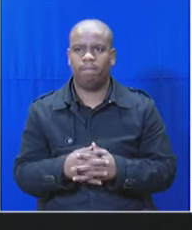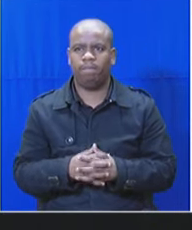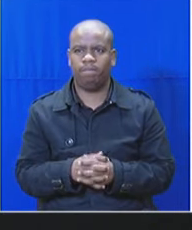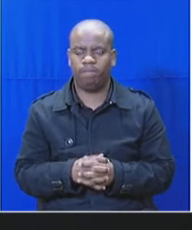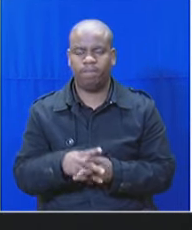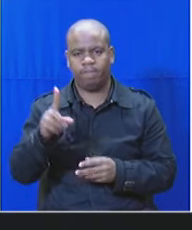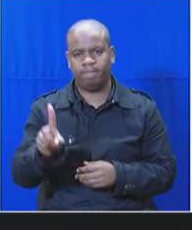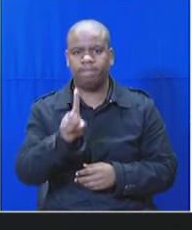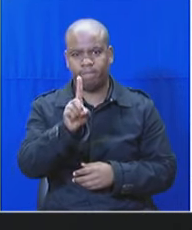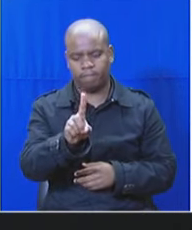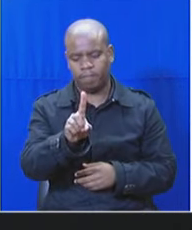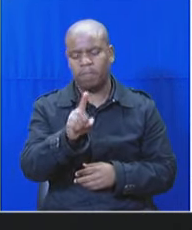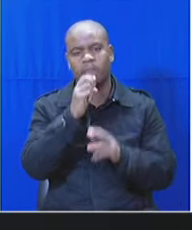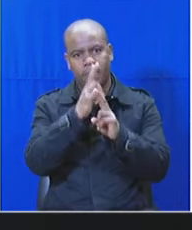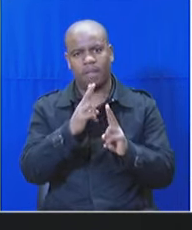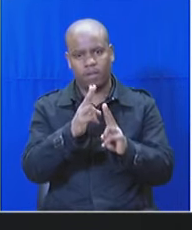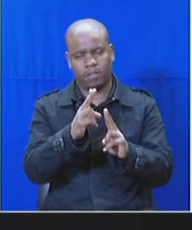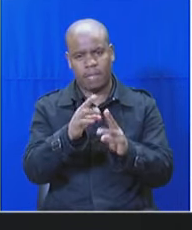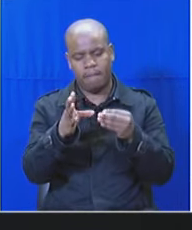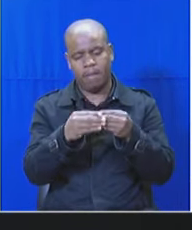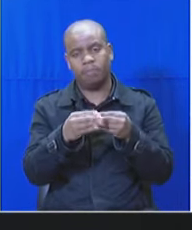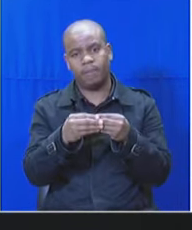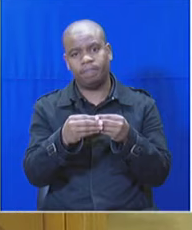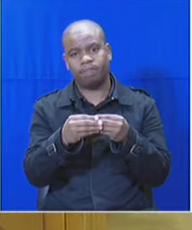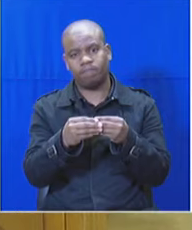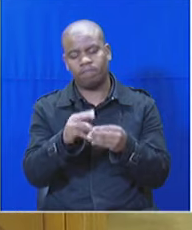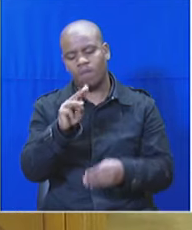Ilunga elihloniphekile uMpontshane.